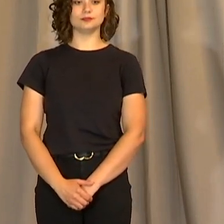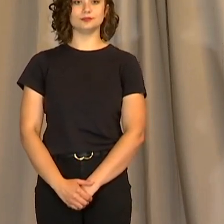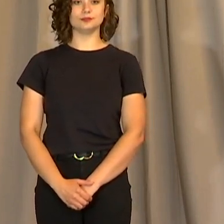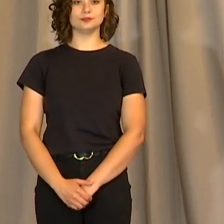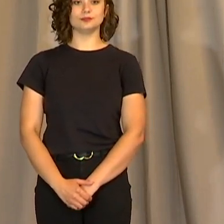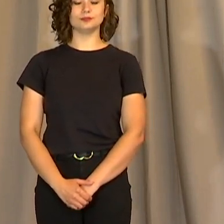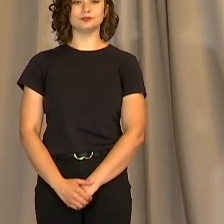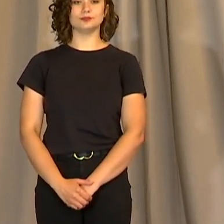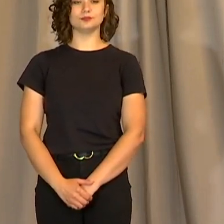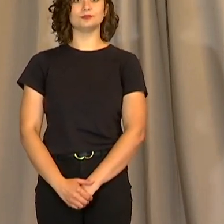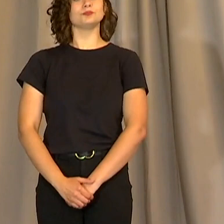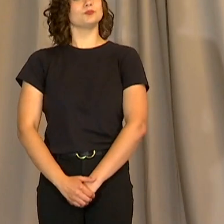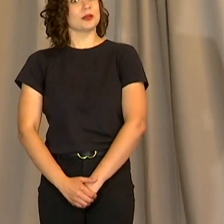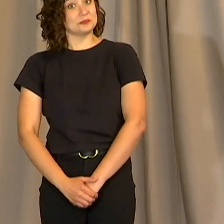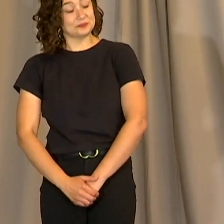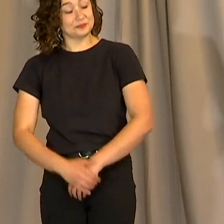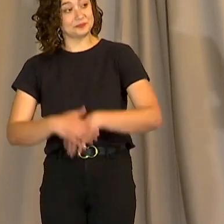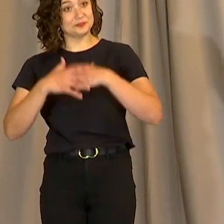Well,